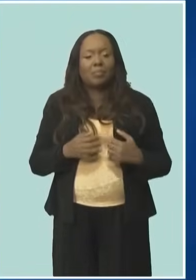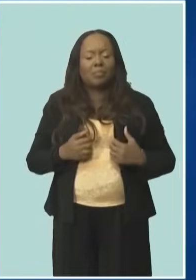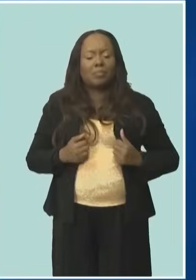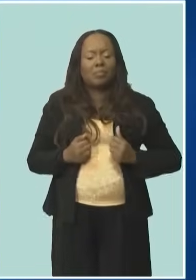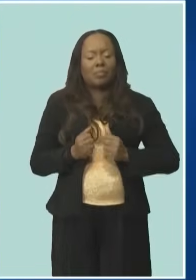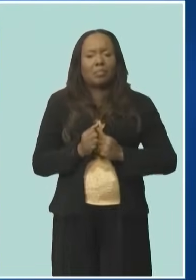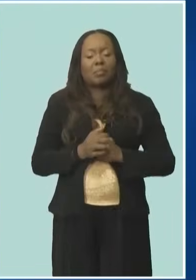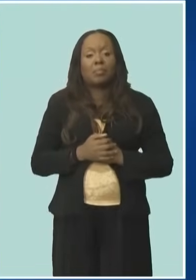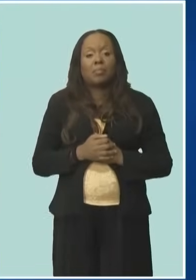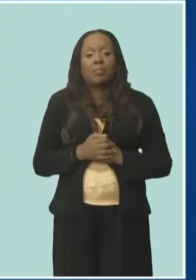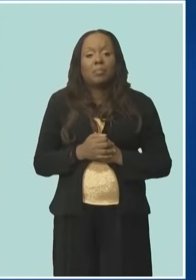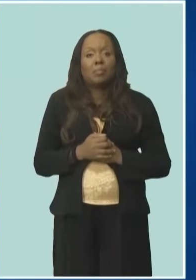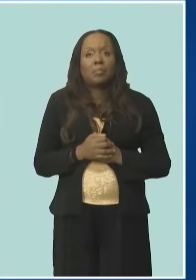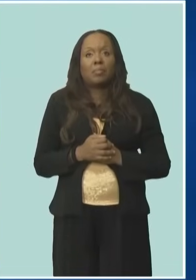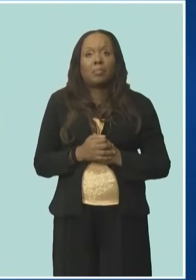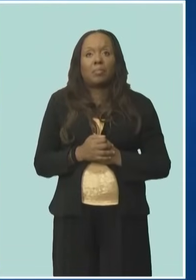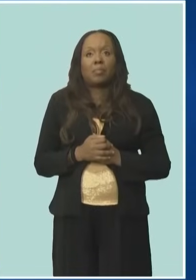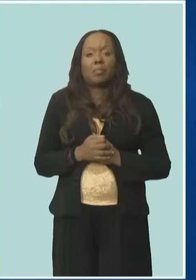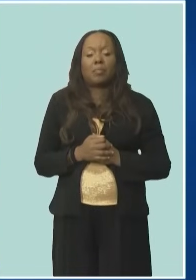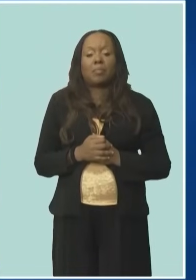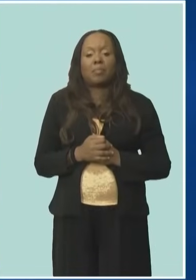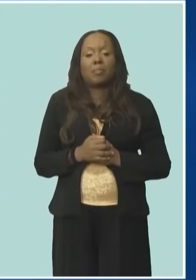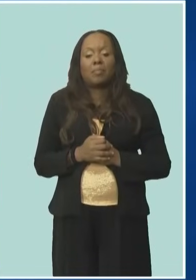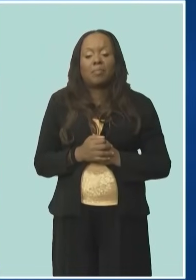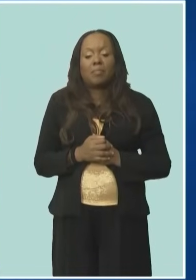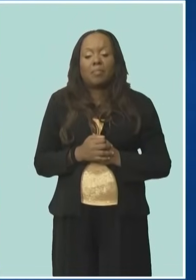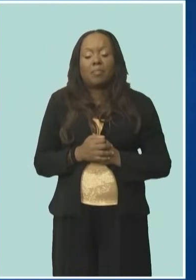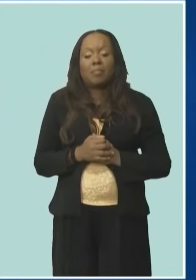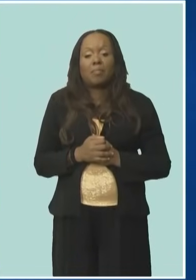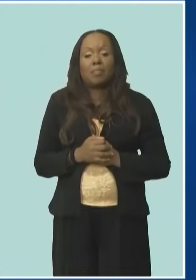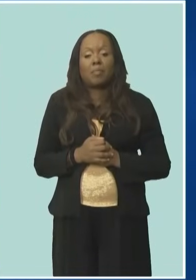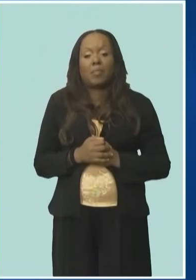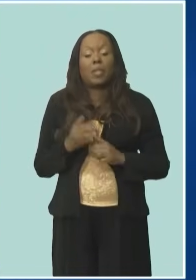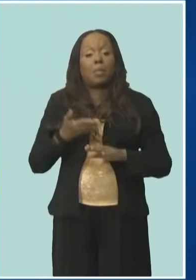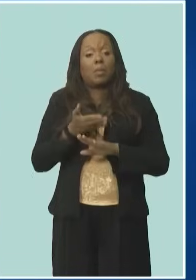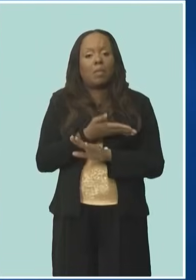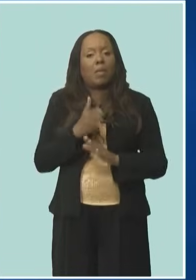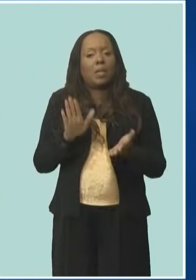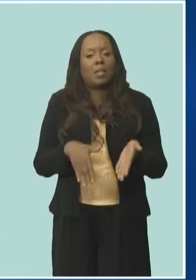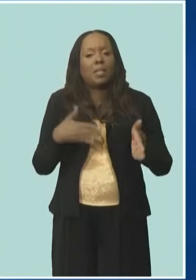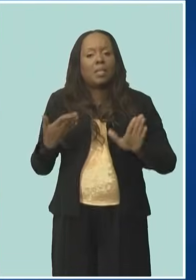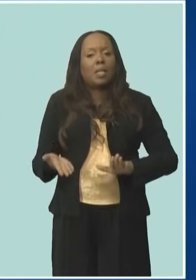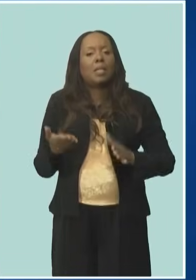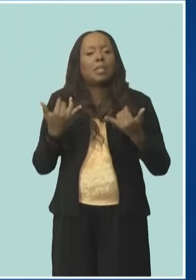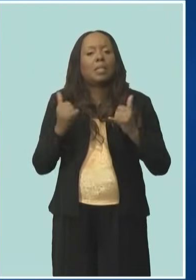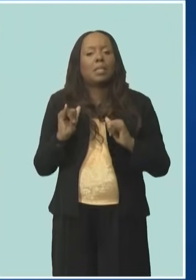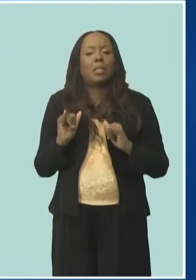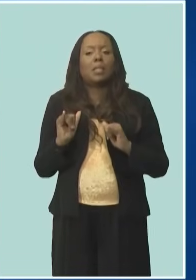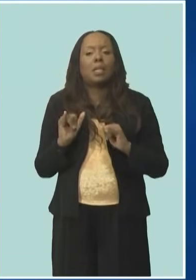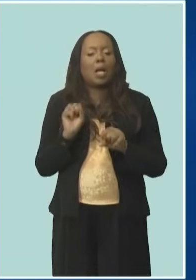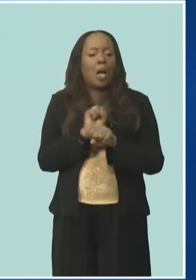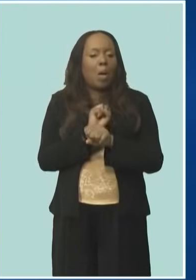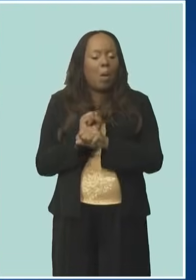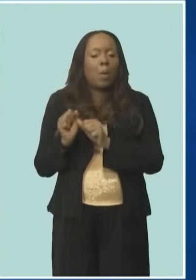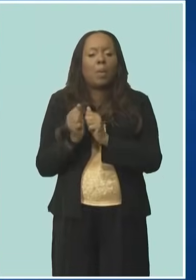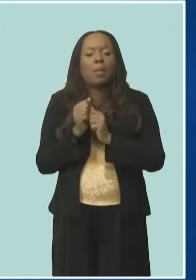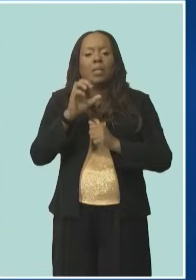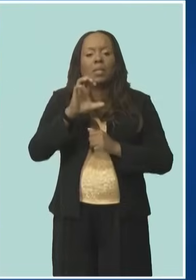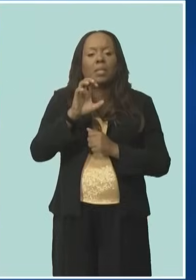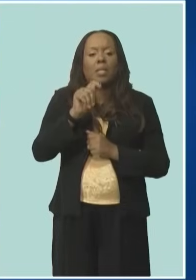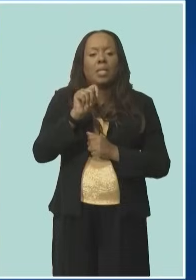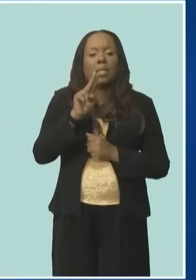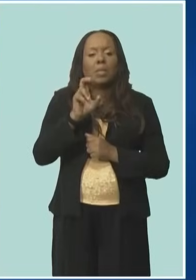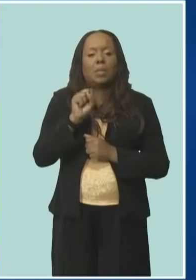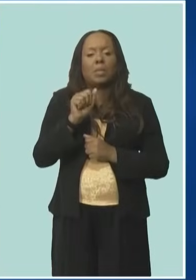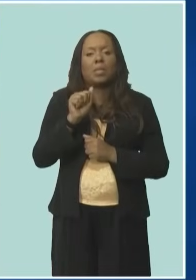of his passing, he was the late Vice President of C2SAB. Brother Frost has left an enduring legacy.